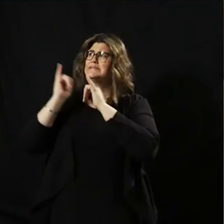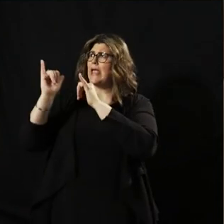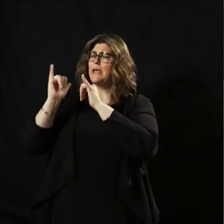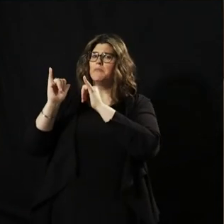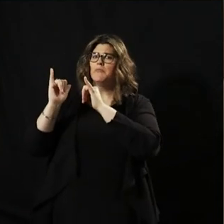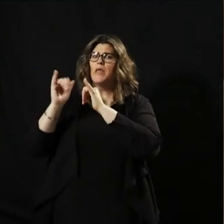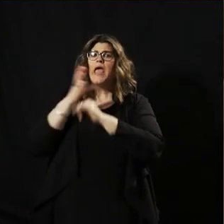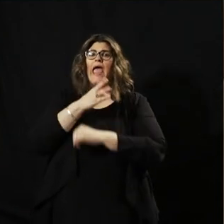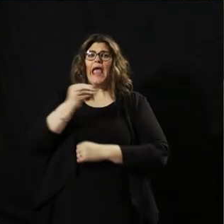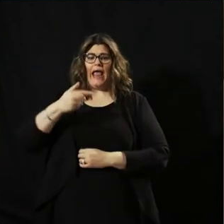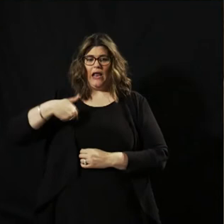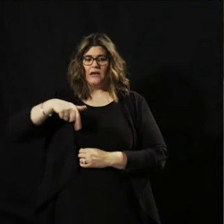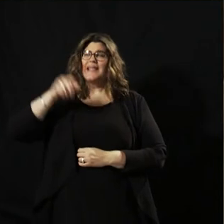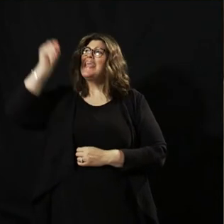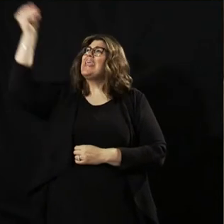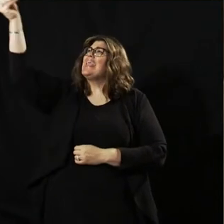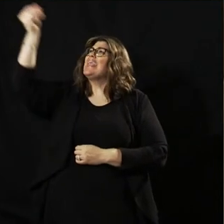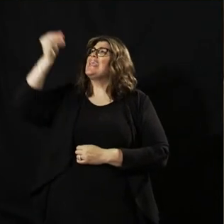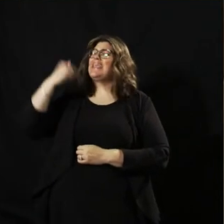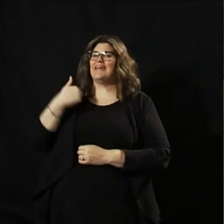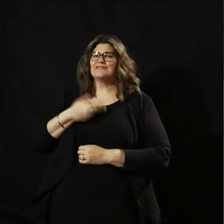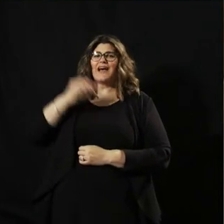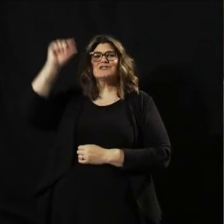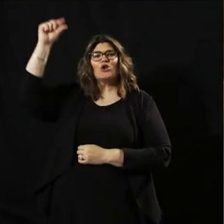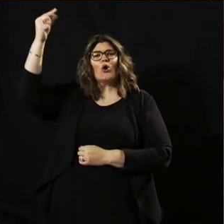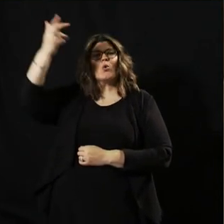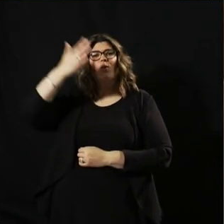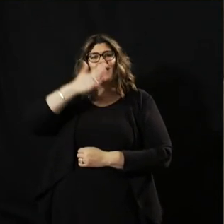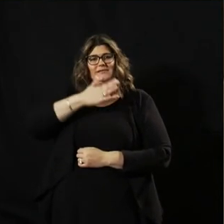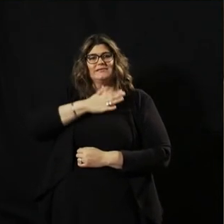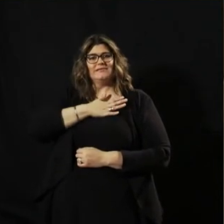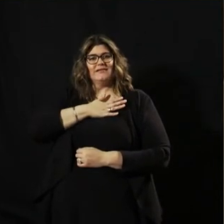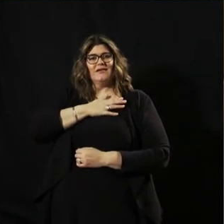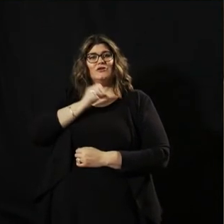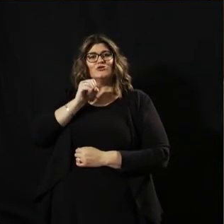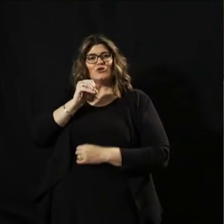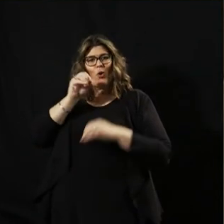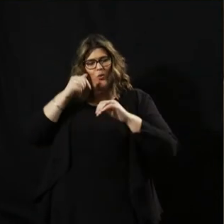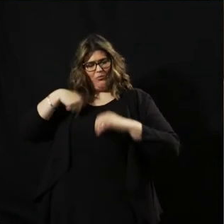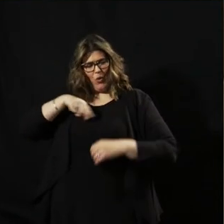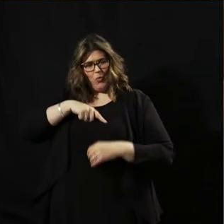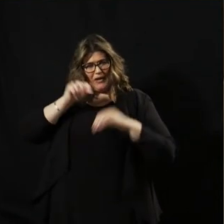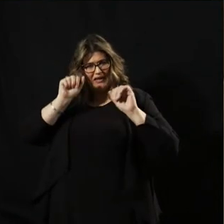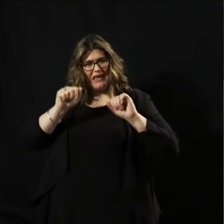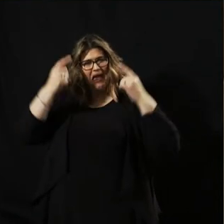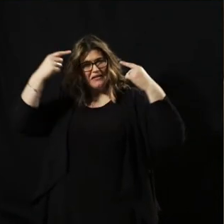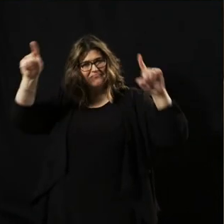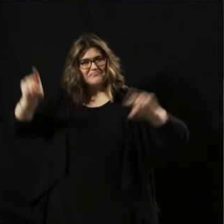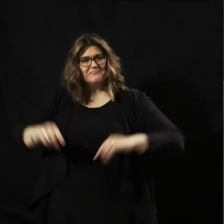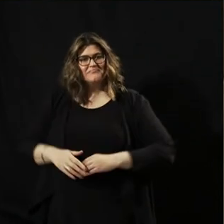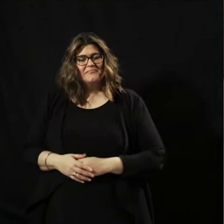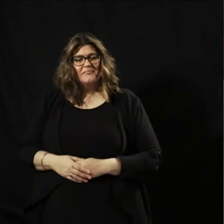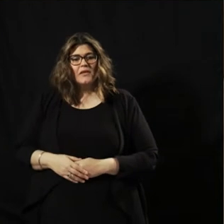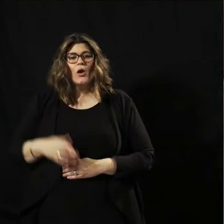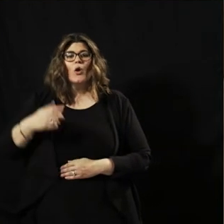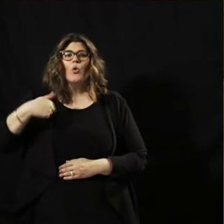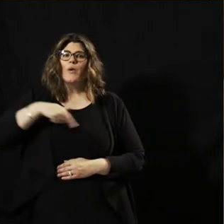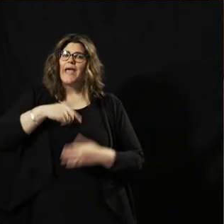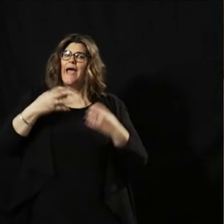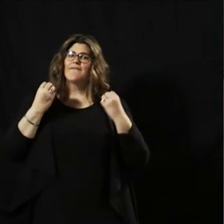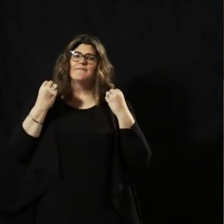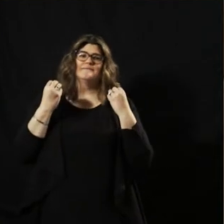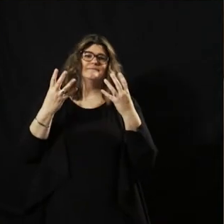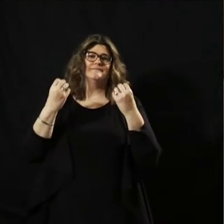And he gives us the grace by which we are able to do it. There is work to